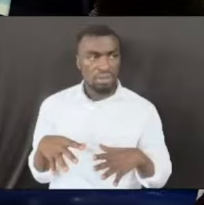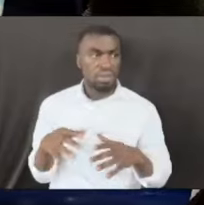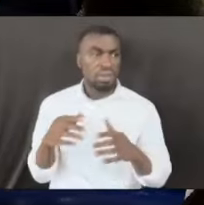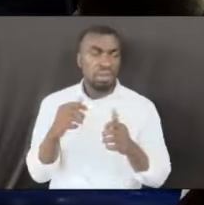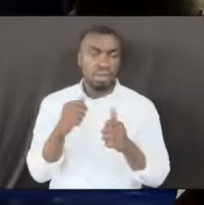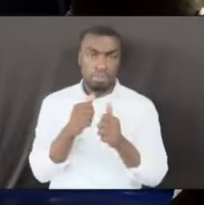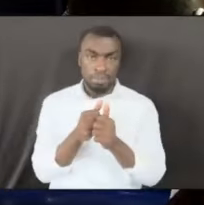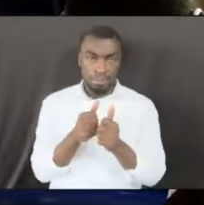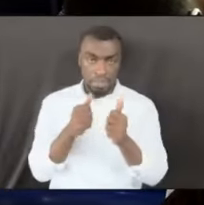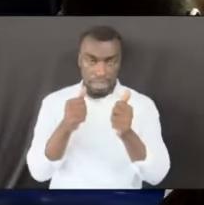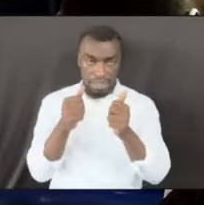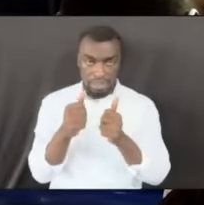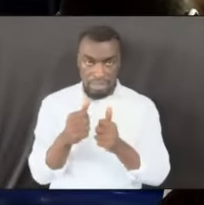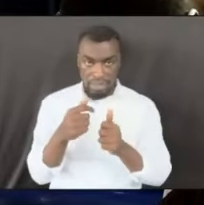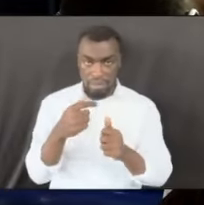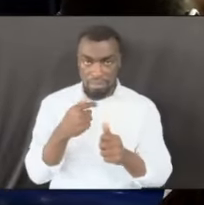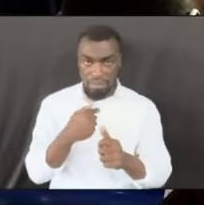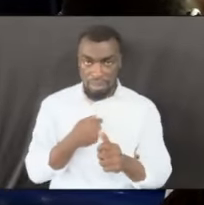usini.